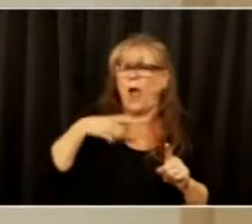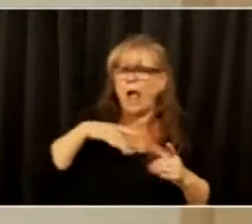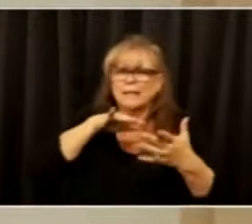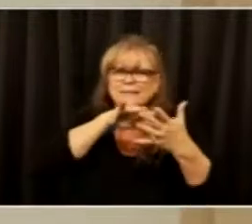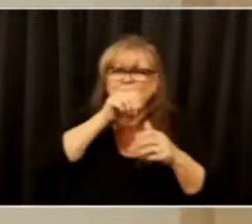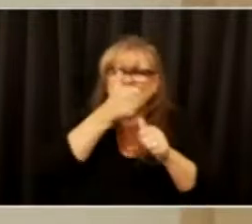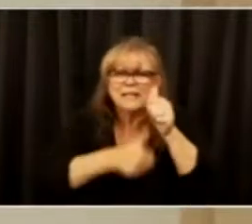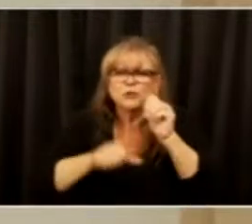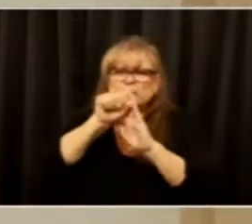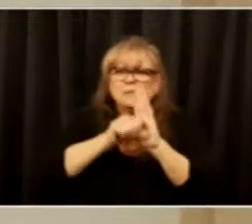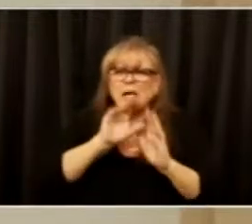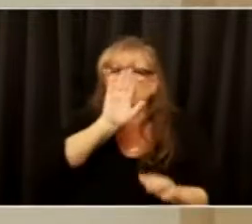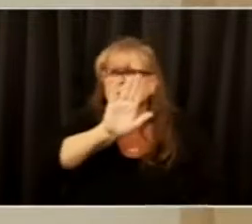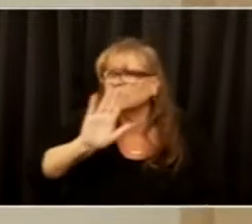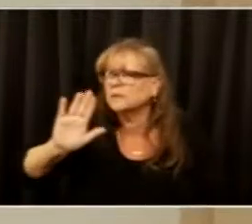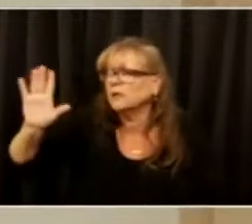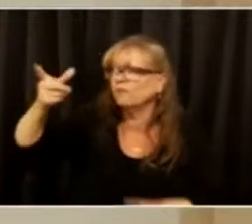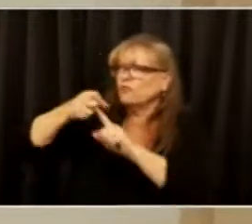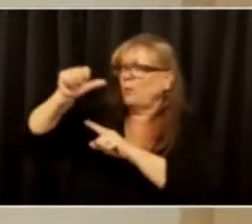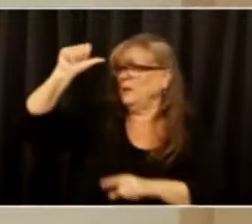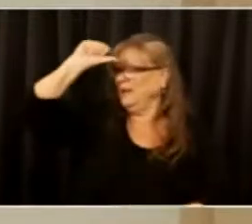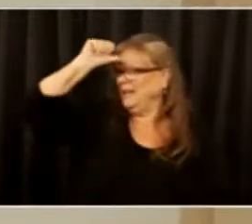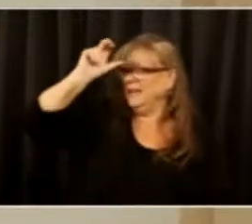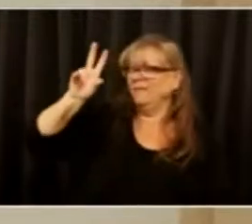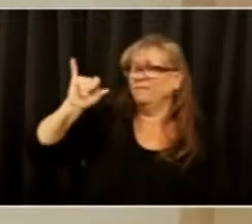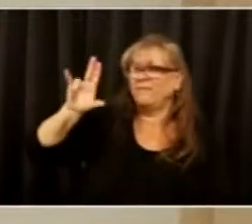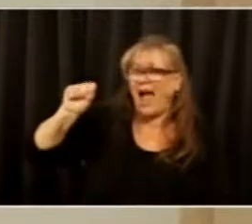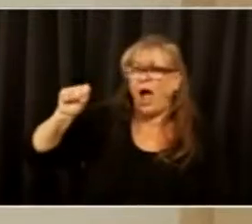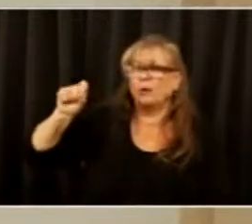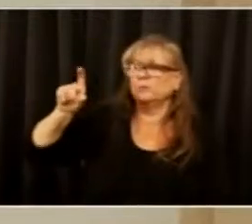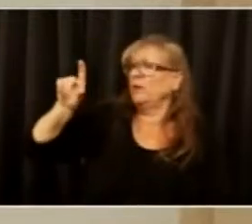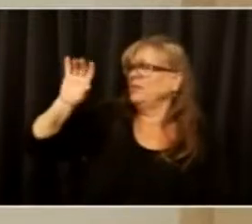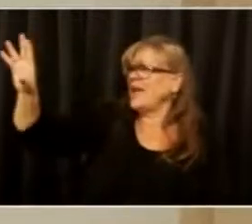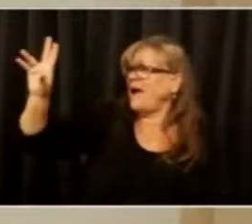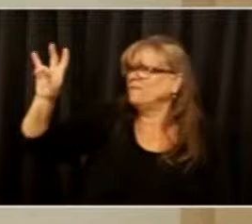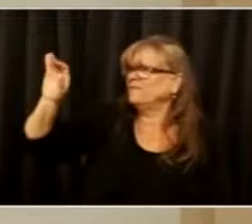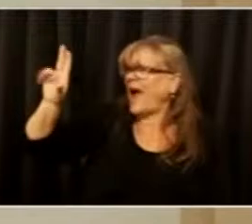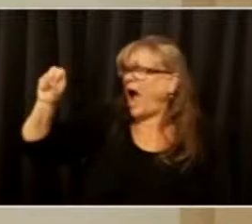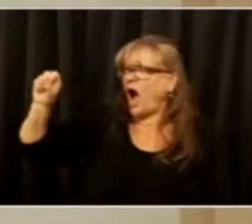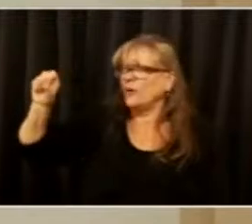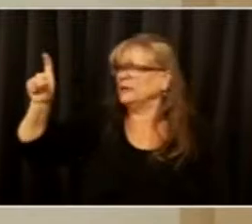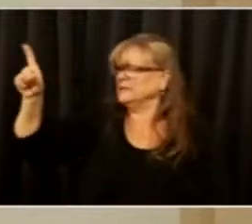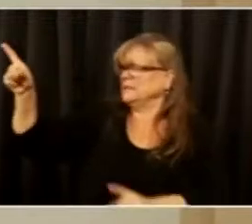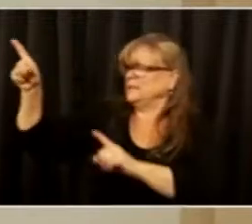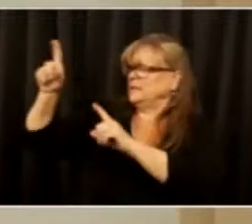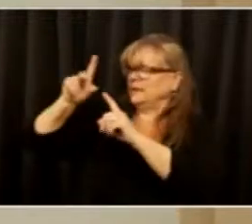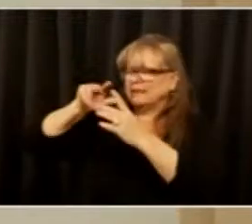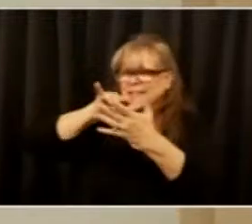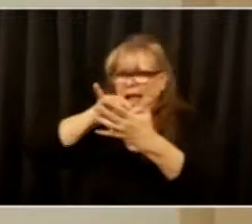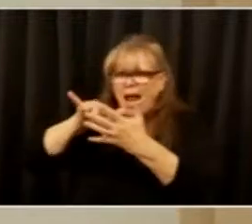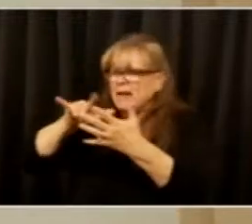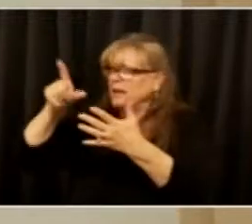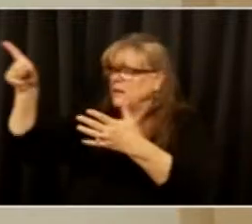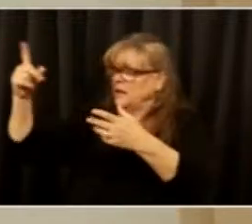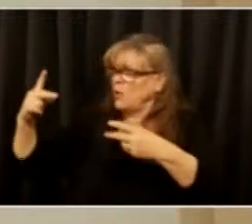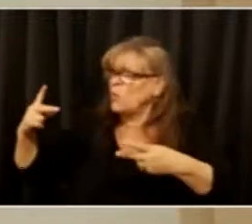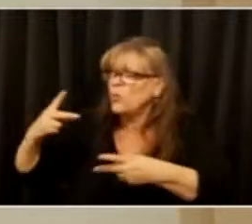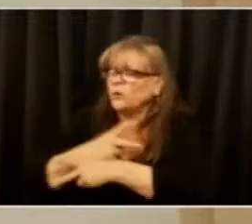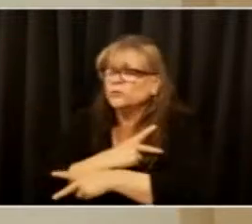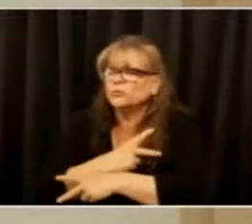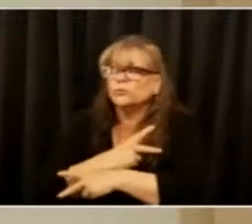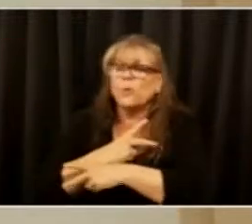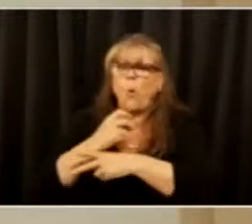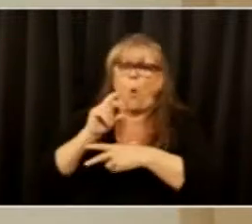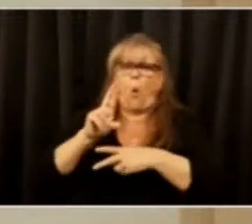India have concerning characteristics that will result in increased transmissibility or some of these other factors. So I'd say more to learn